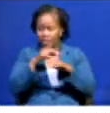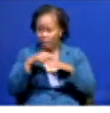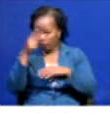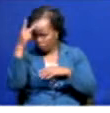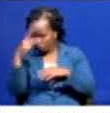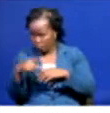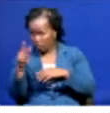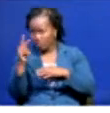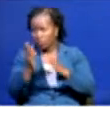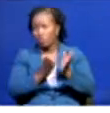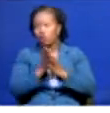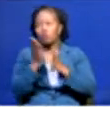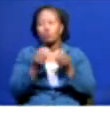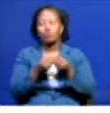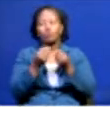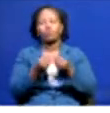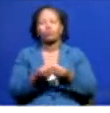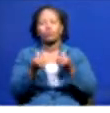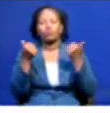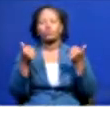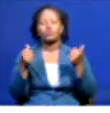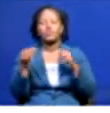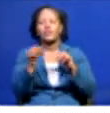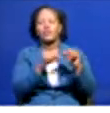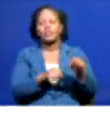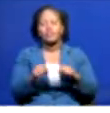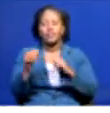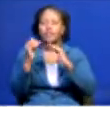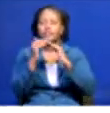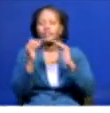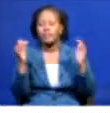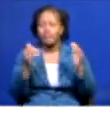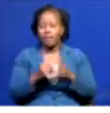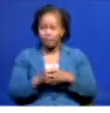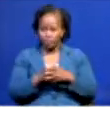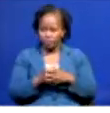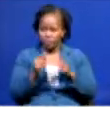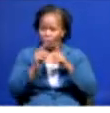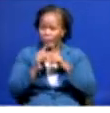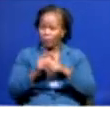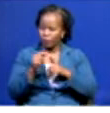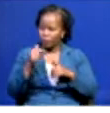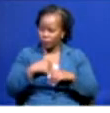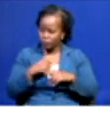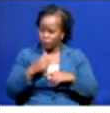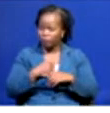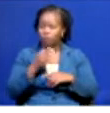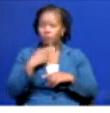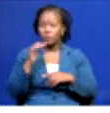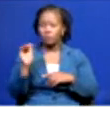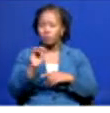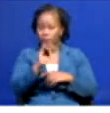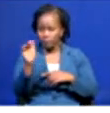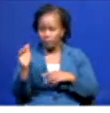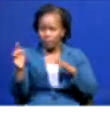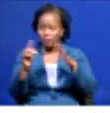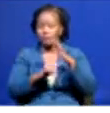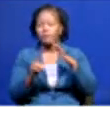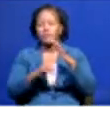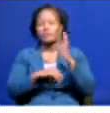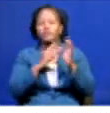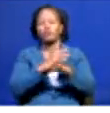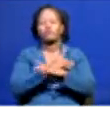homegrown solutions at the strategic level. I also wish to urge the Ministry of Defense